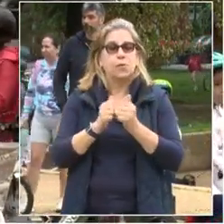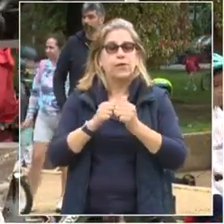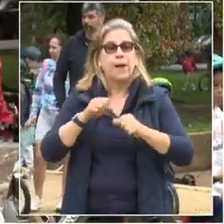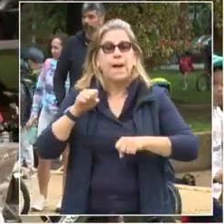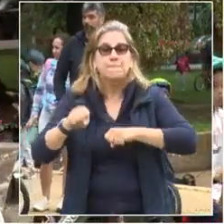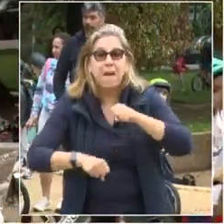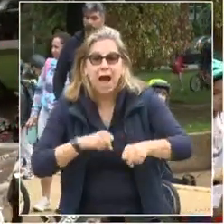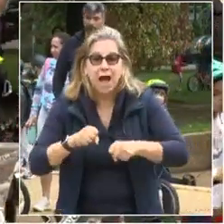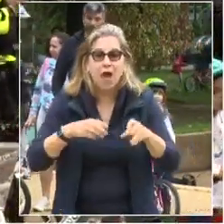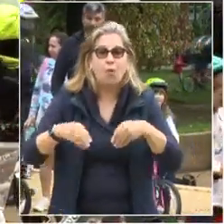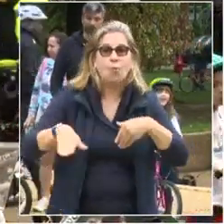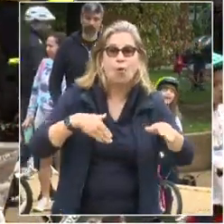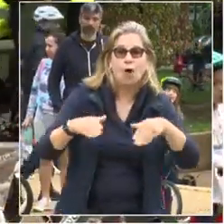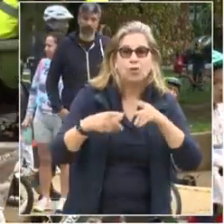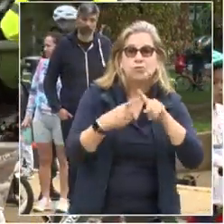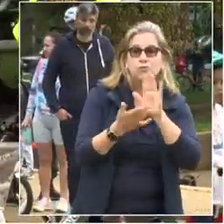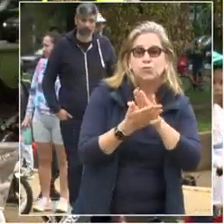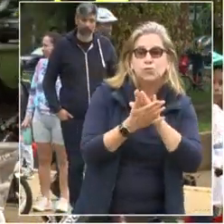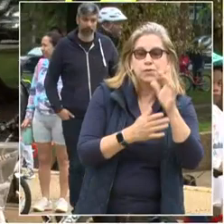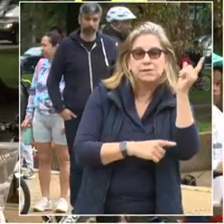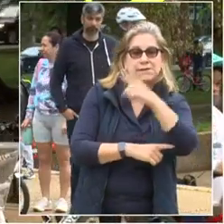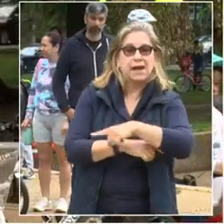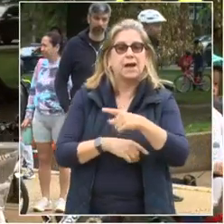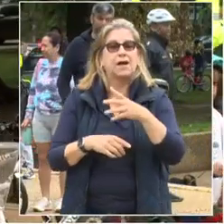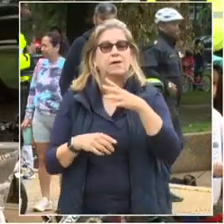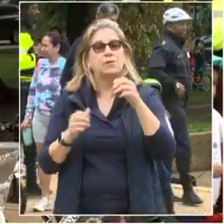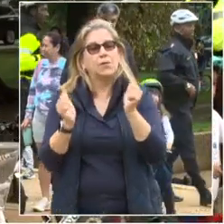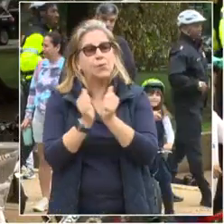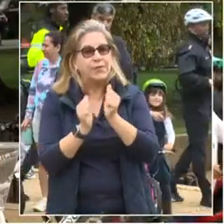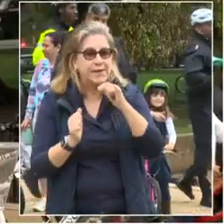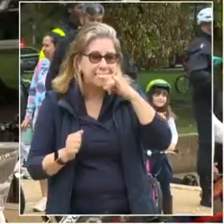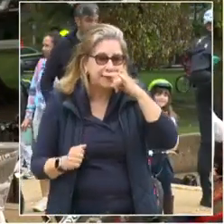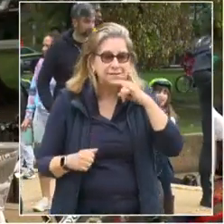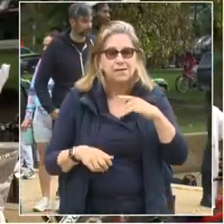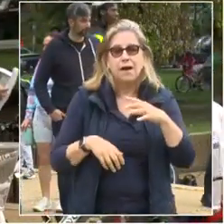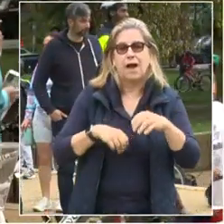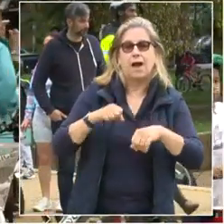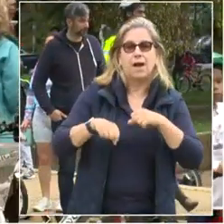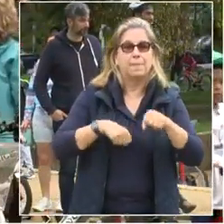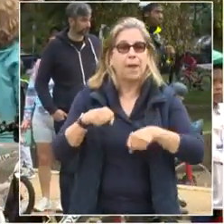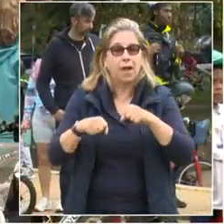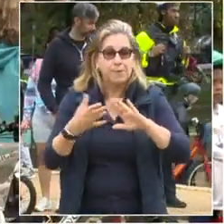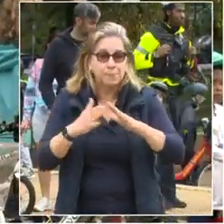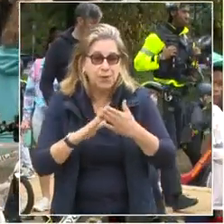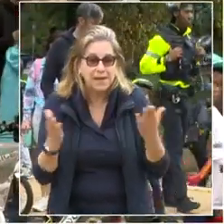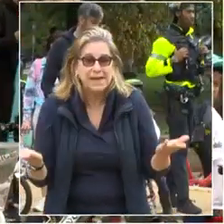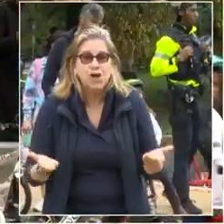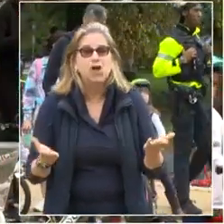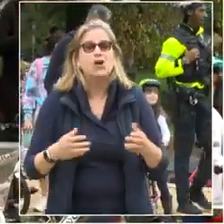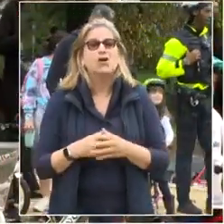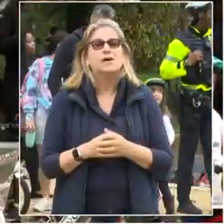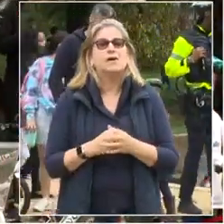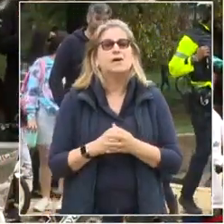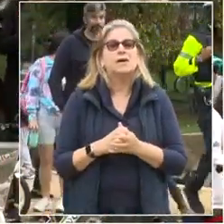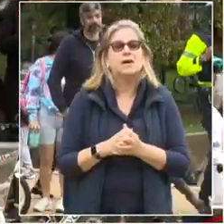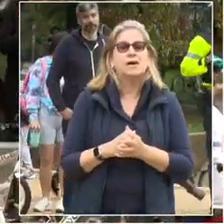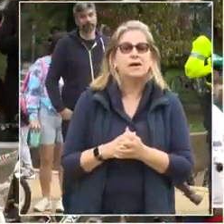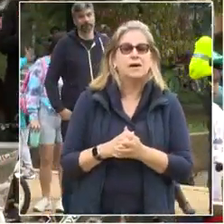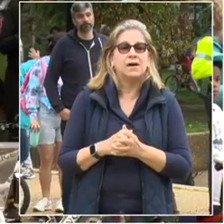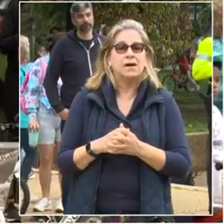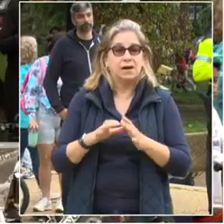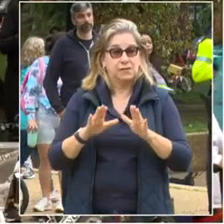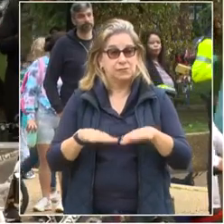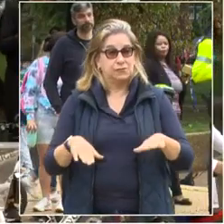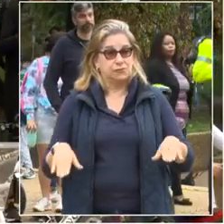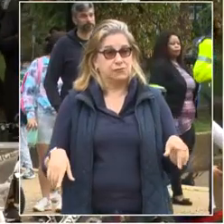school. We are a immensely walkable and bikeable community right here. But we know it's not their job to make sure that they can get to school safely.